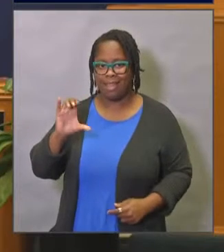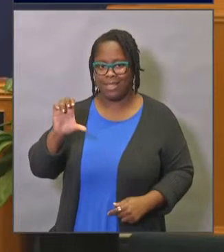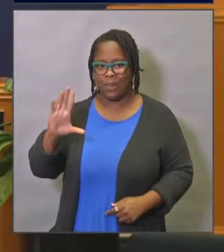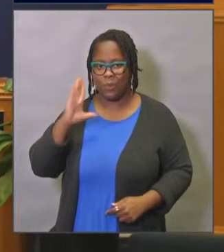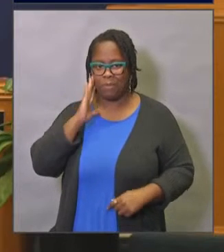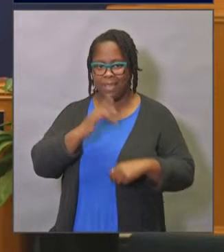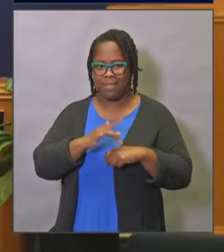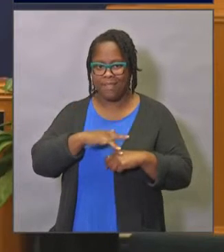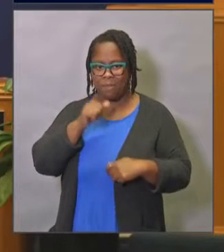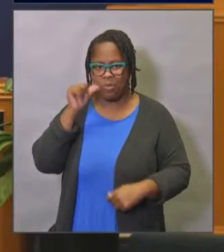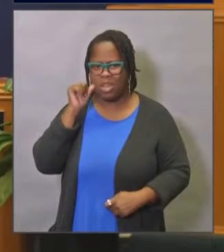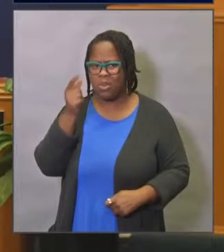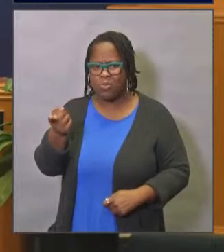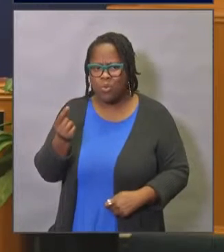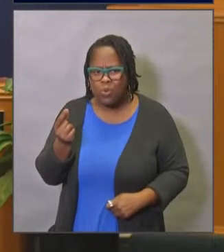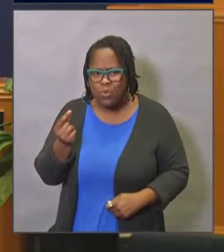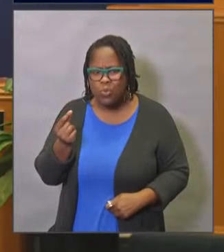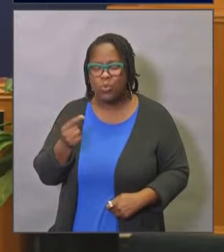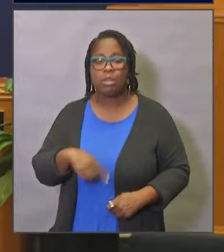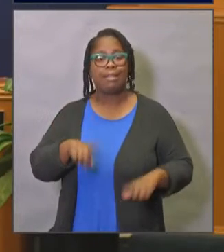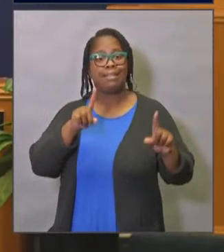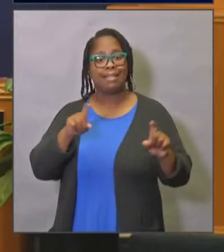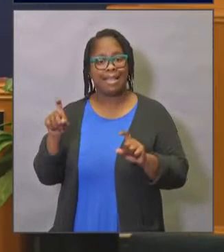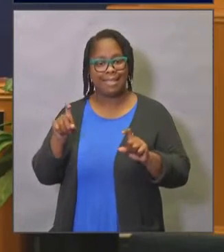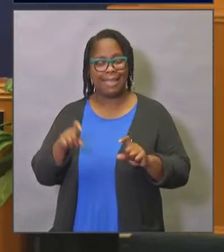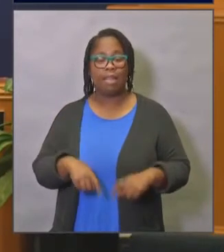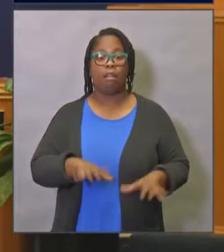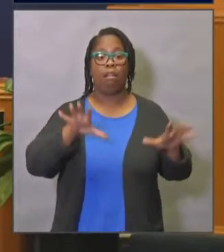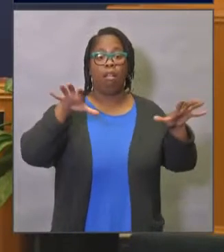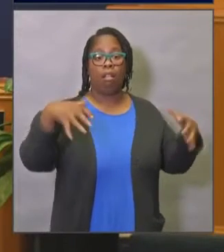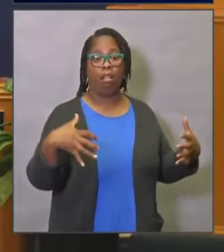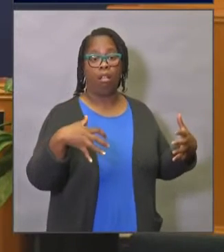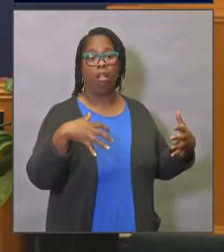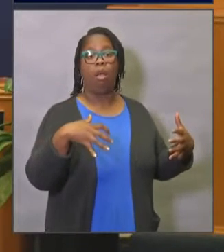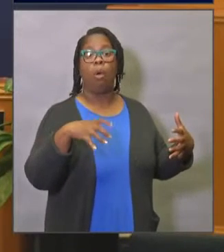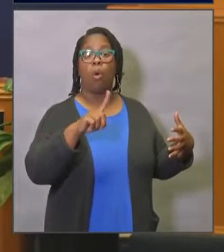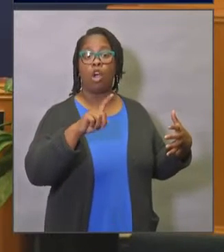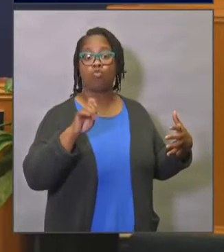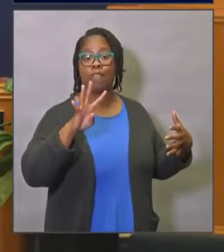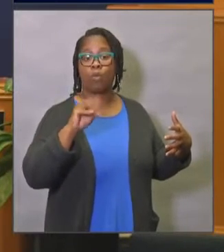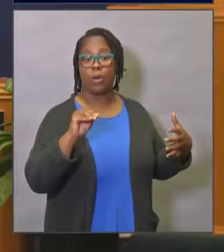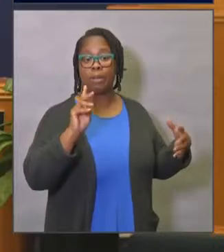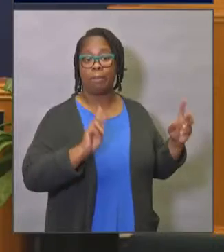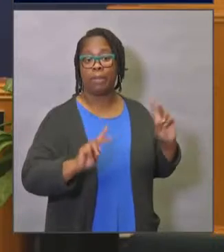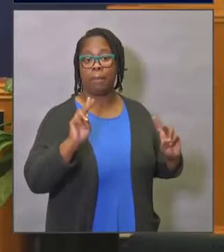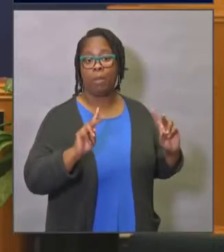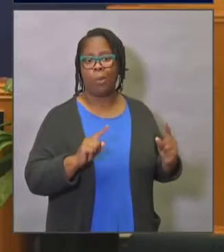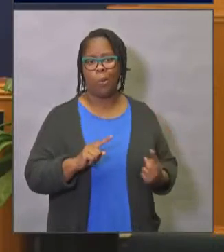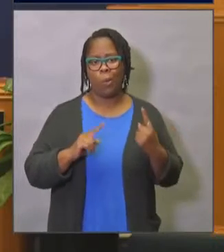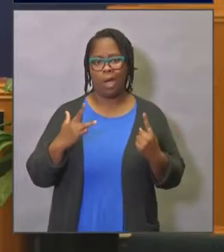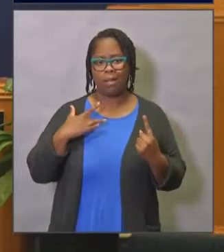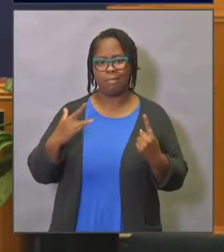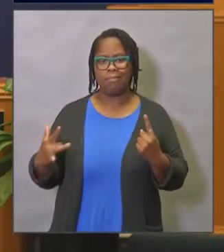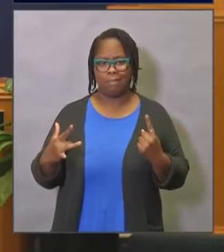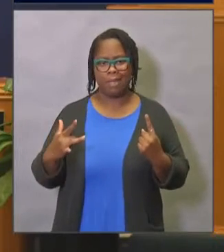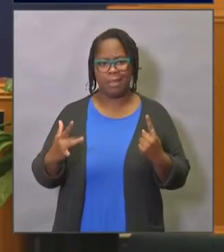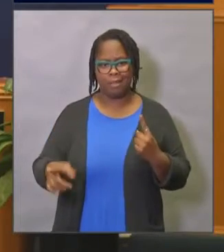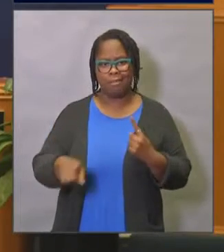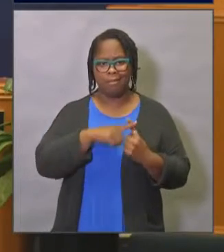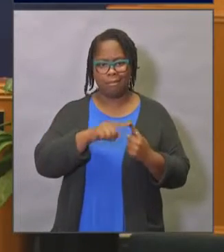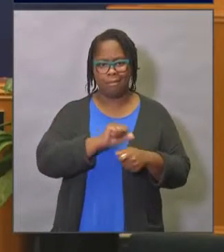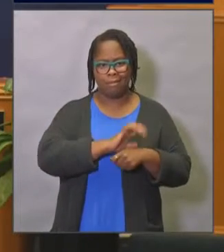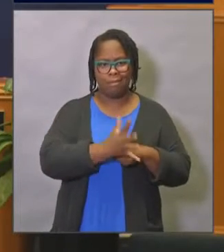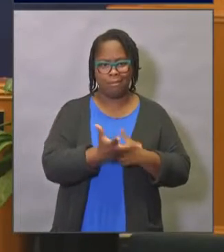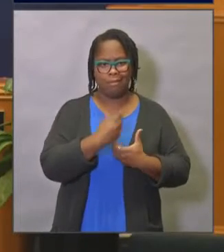that? And then on testing, why is the current 1 in 140 prevalence estimate the same as it was in late June when transmission was clearly